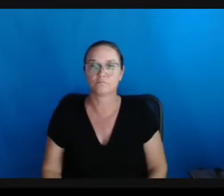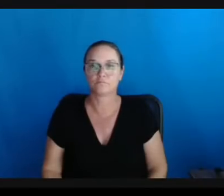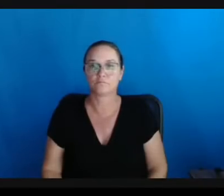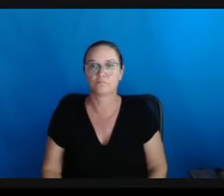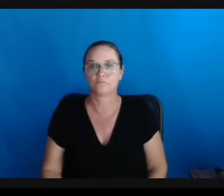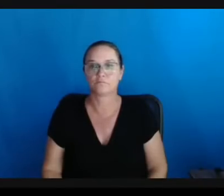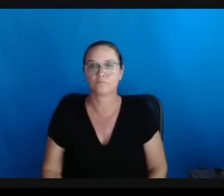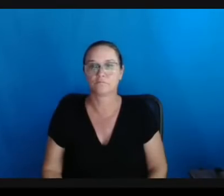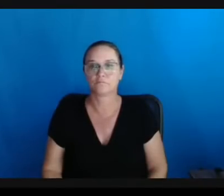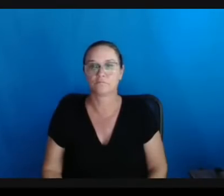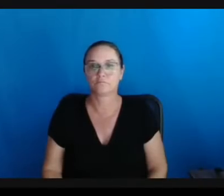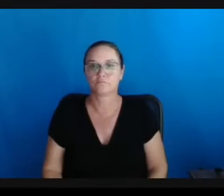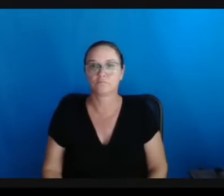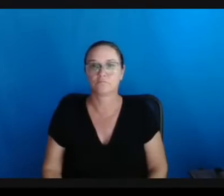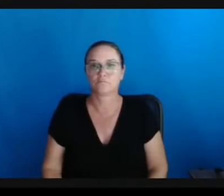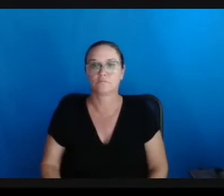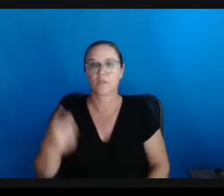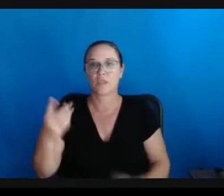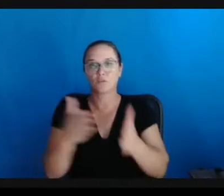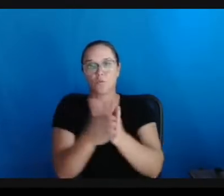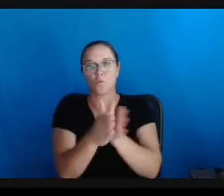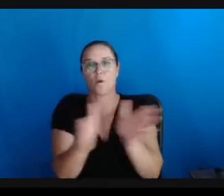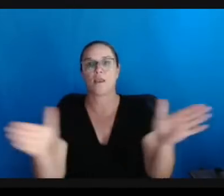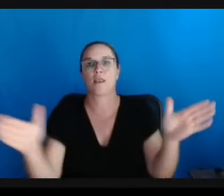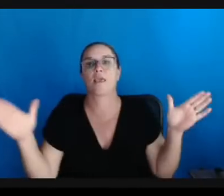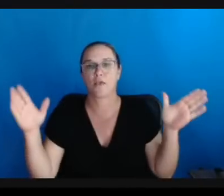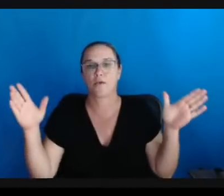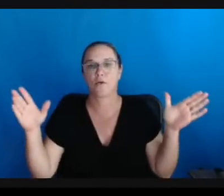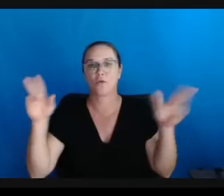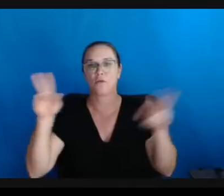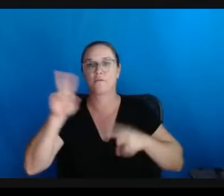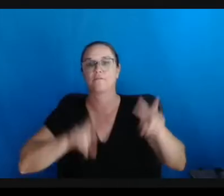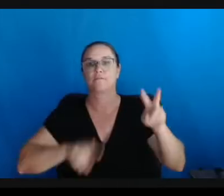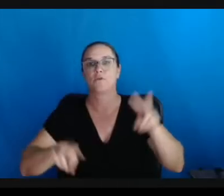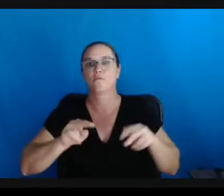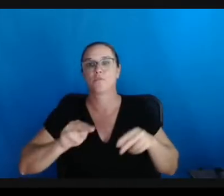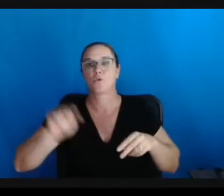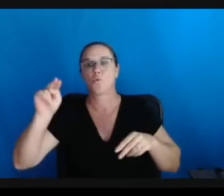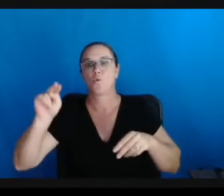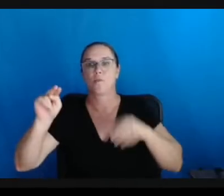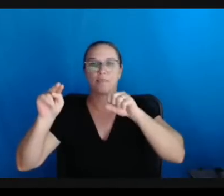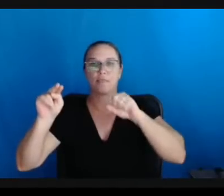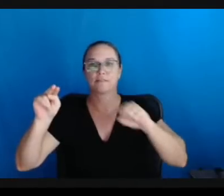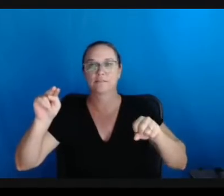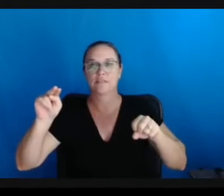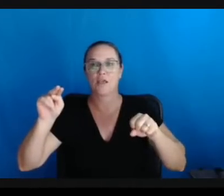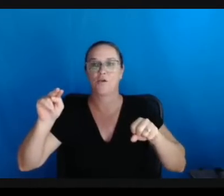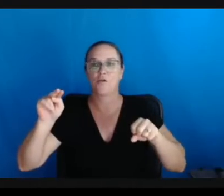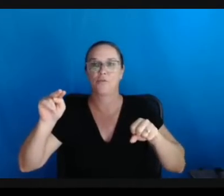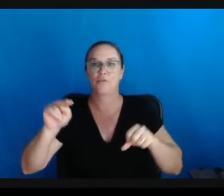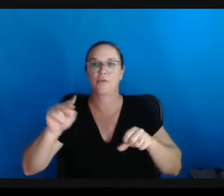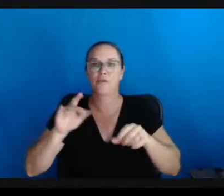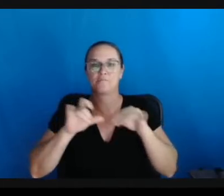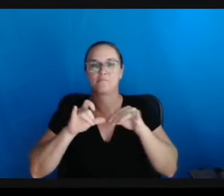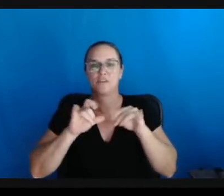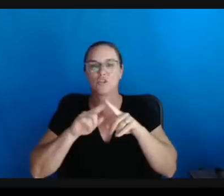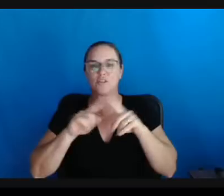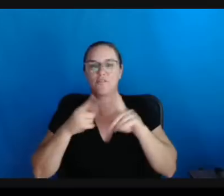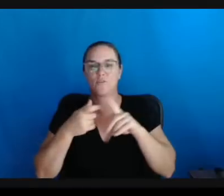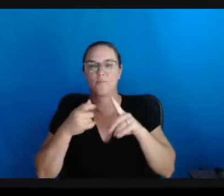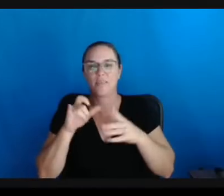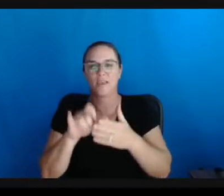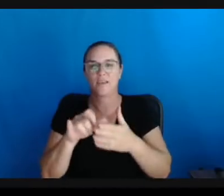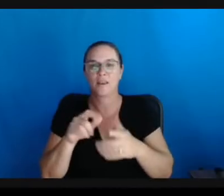that wider angle view of north vent and south vent. They can't measure quite the same way from here, at least, right? So, but how they're looking